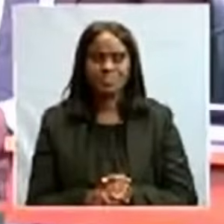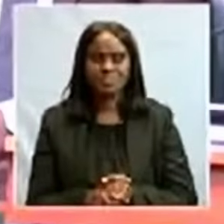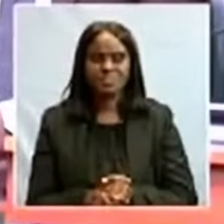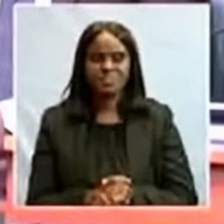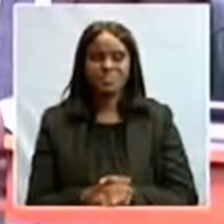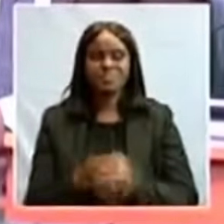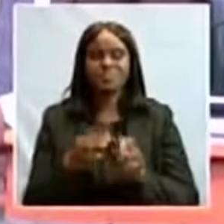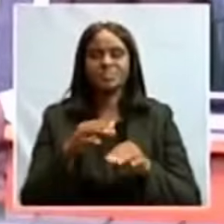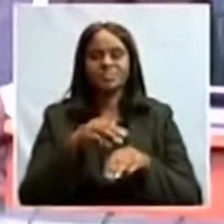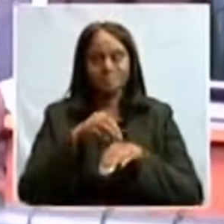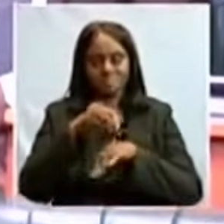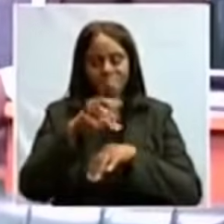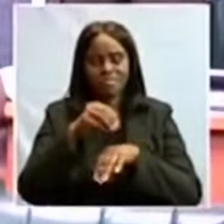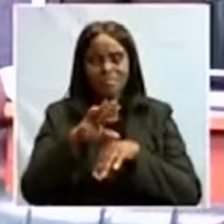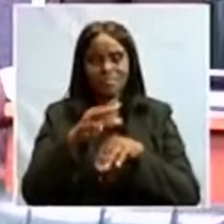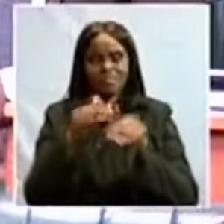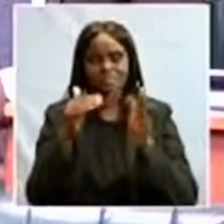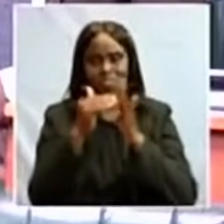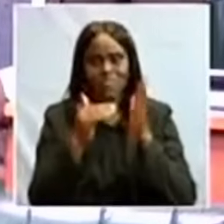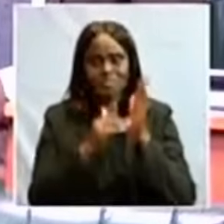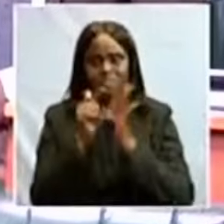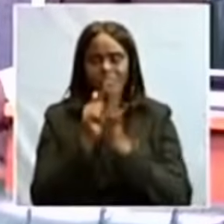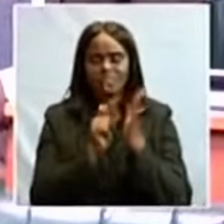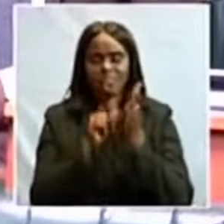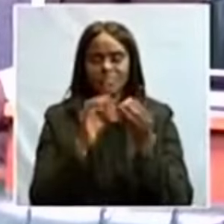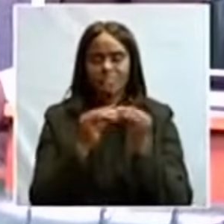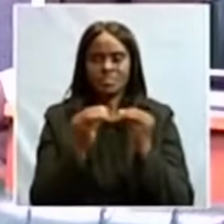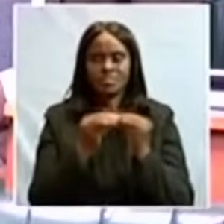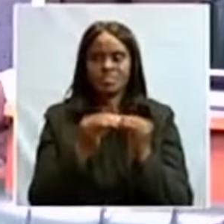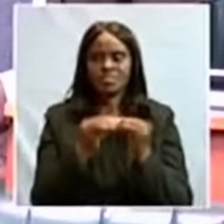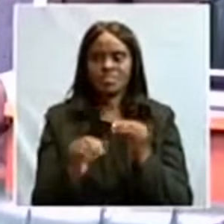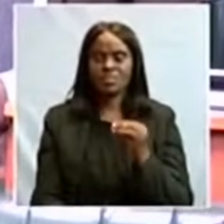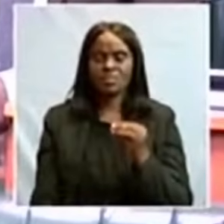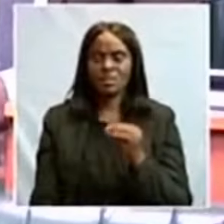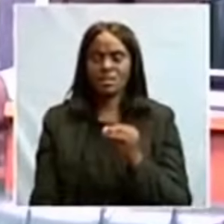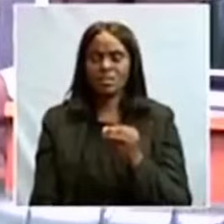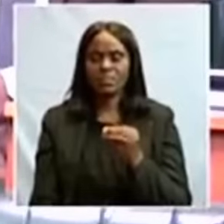as guided by Standing Order 71,